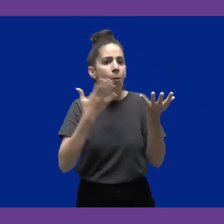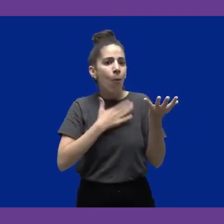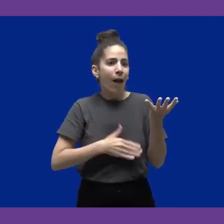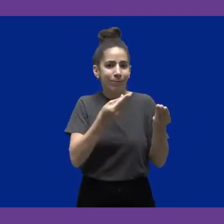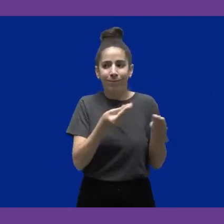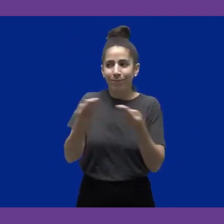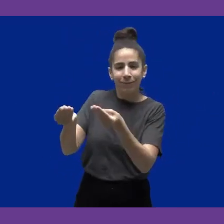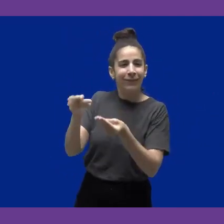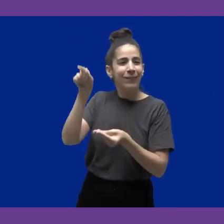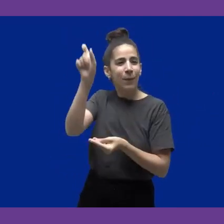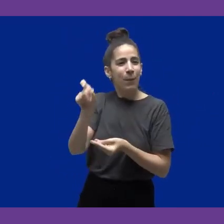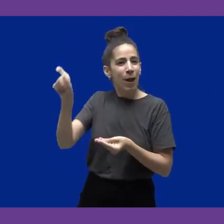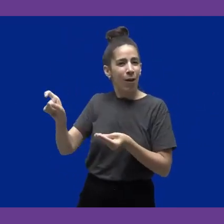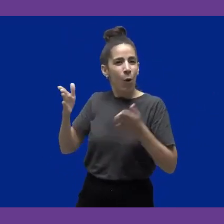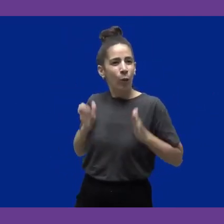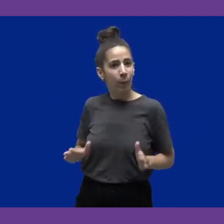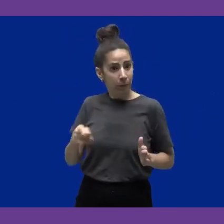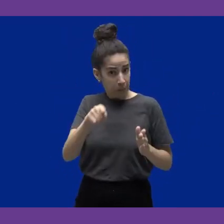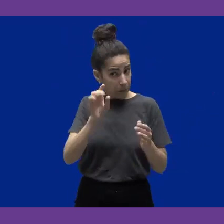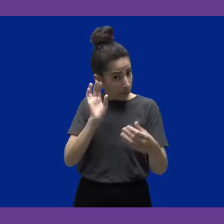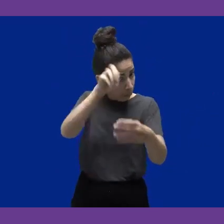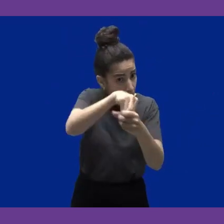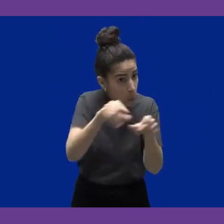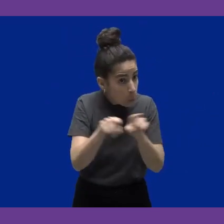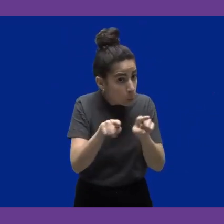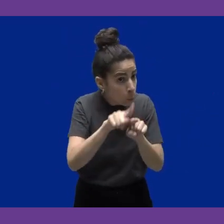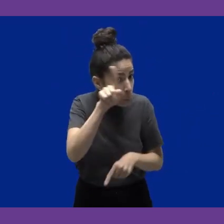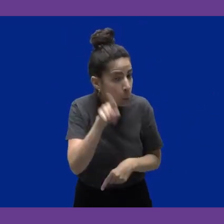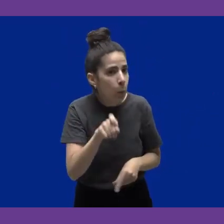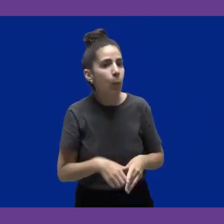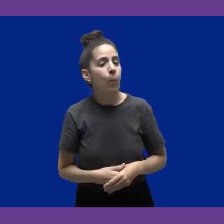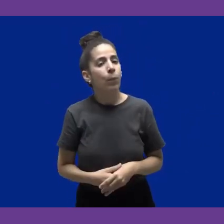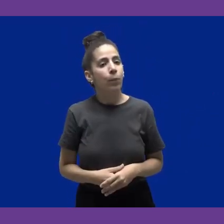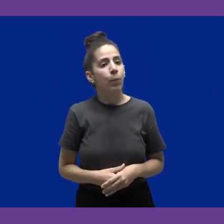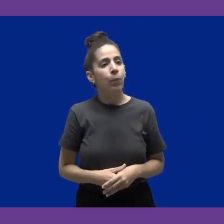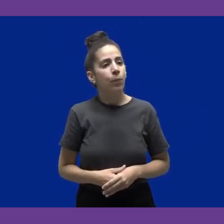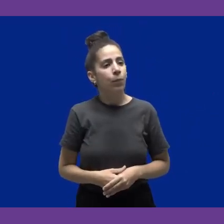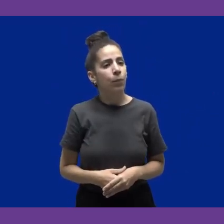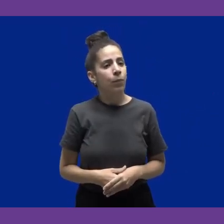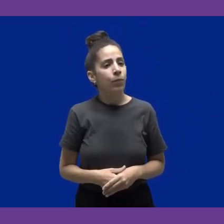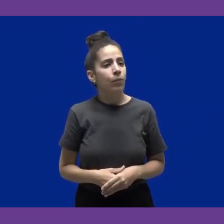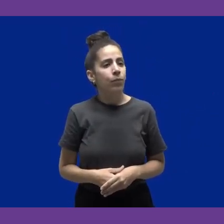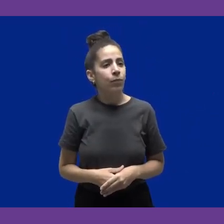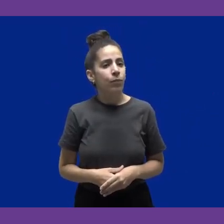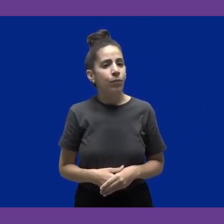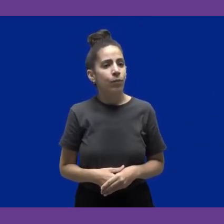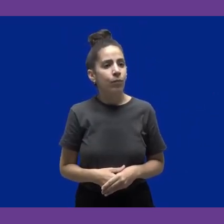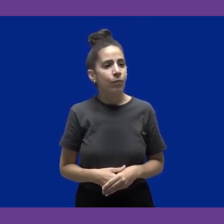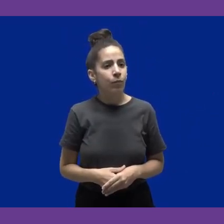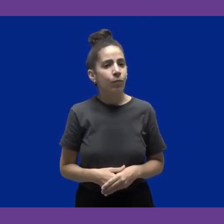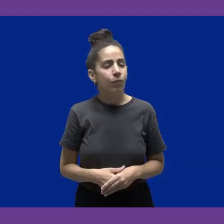The consumer terminal equipment with interactive computing capability for electronic communication services